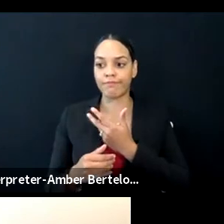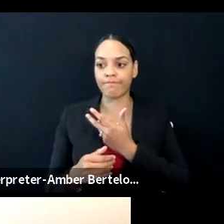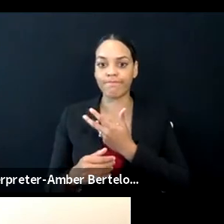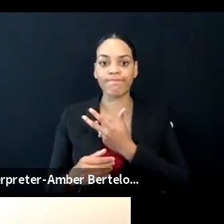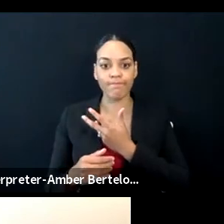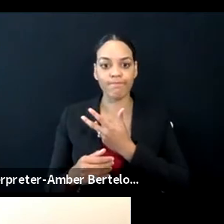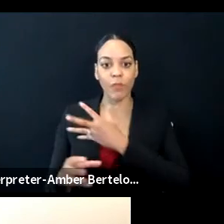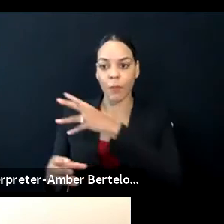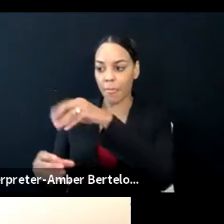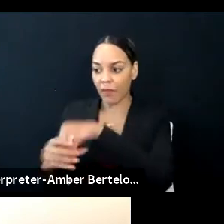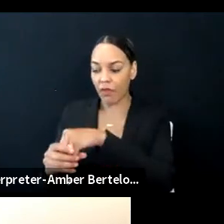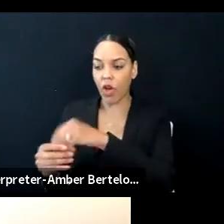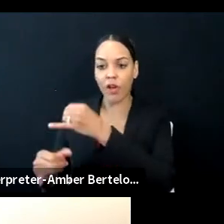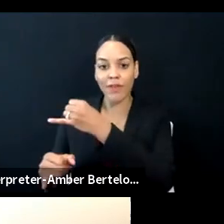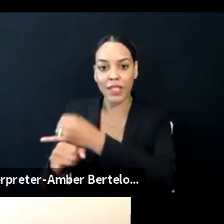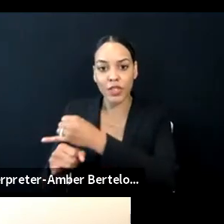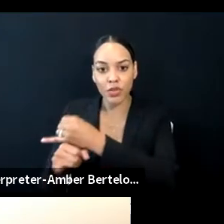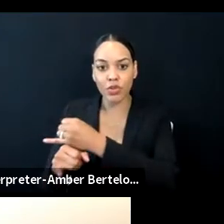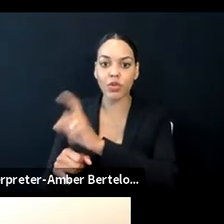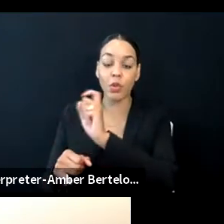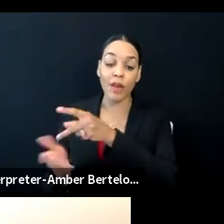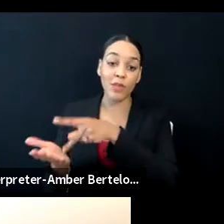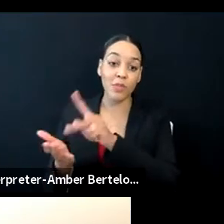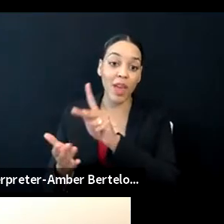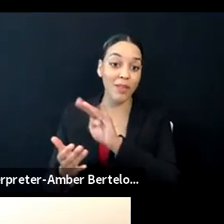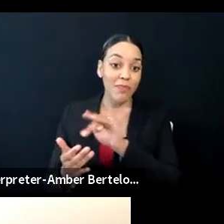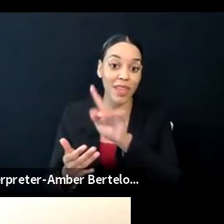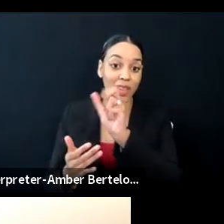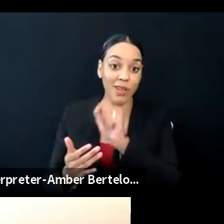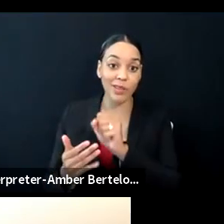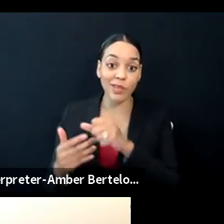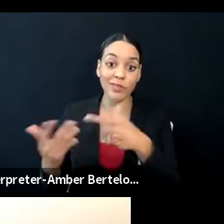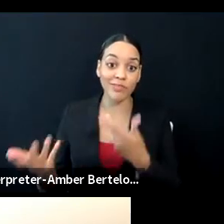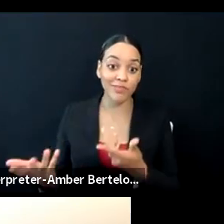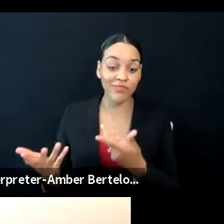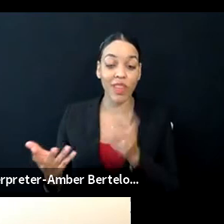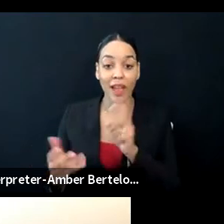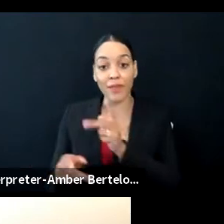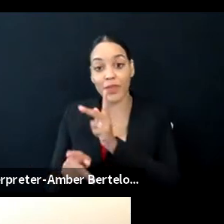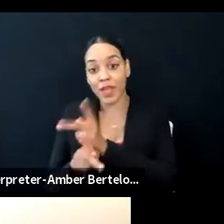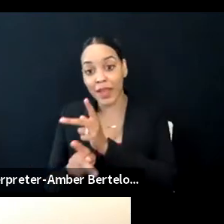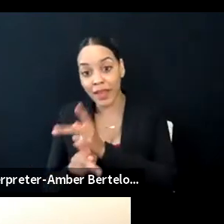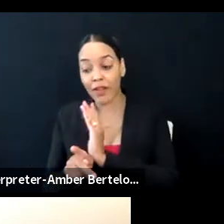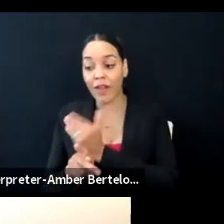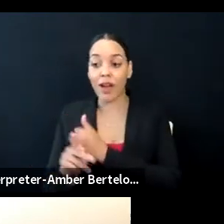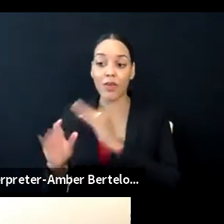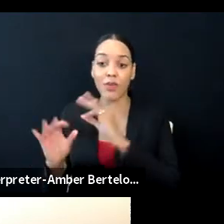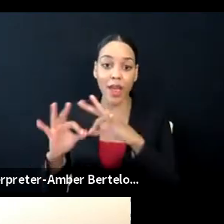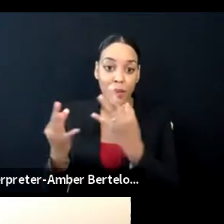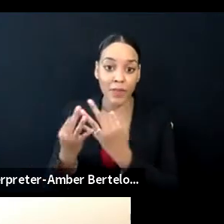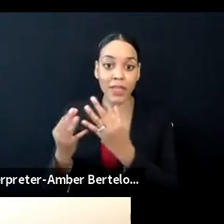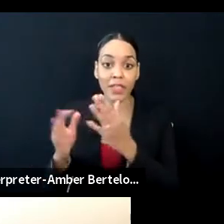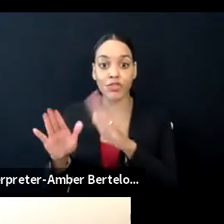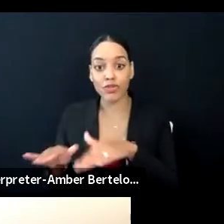institutions. We have to pay our bills. We, you know, have to take care of our